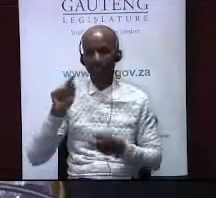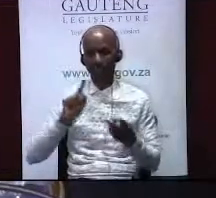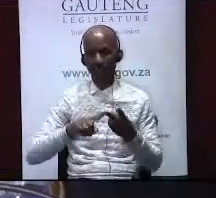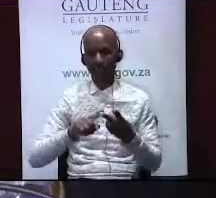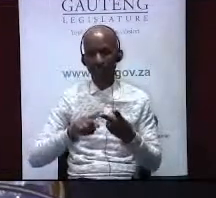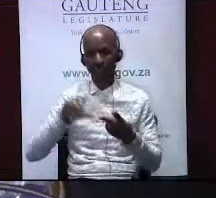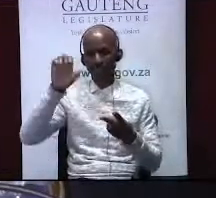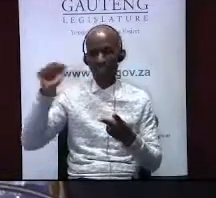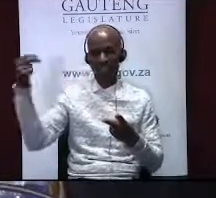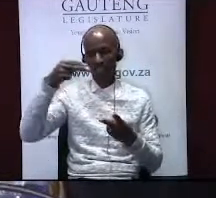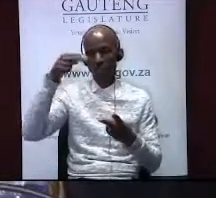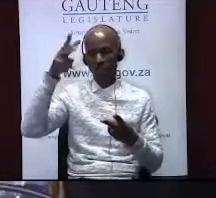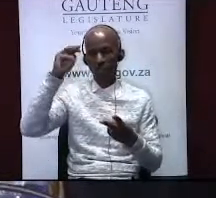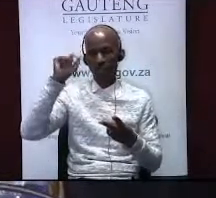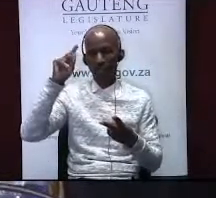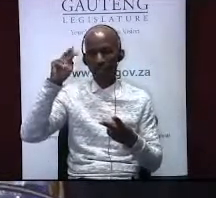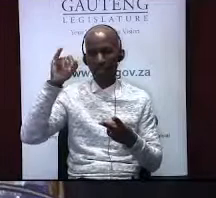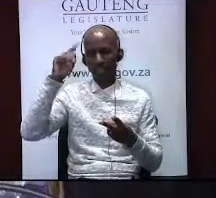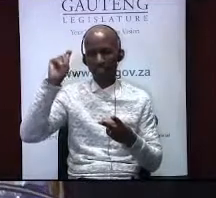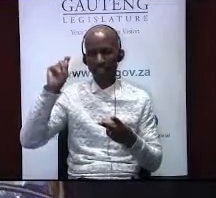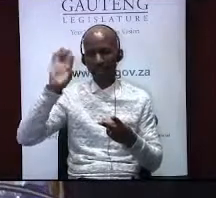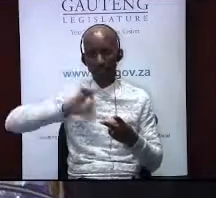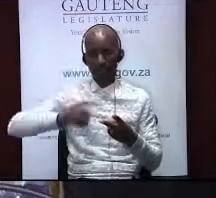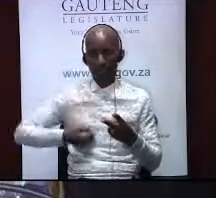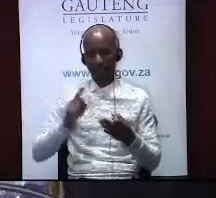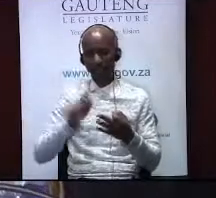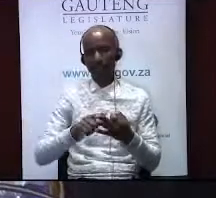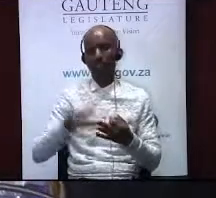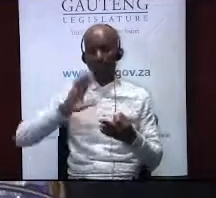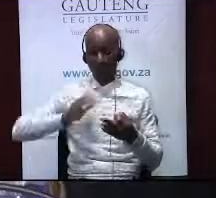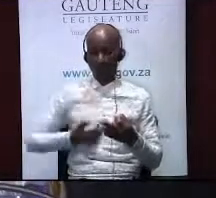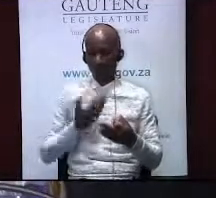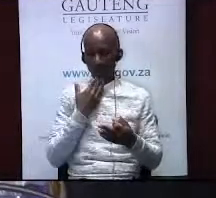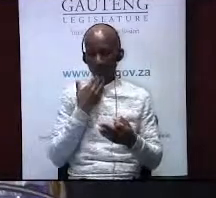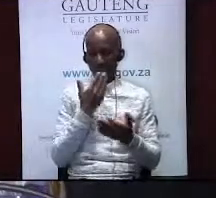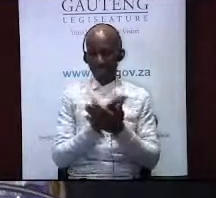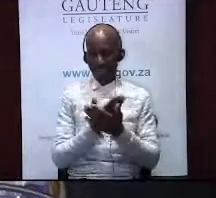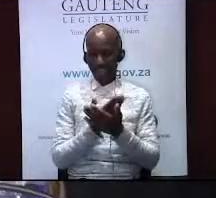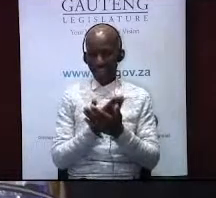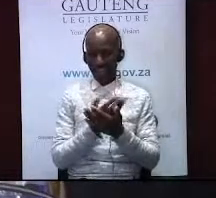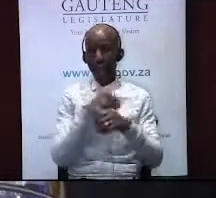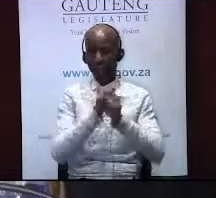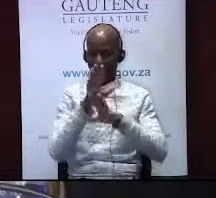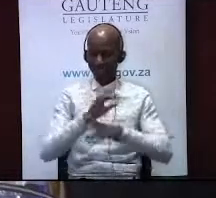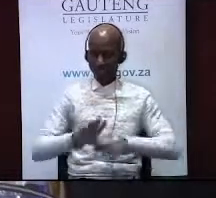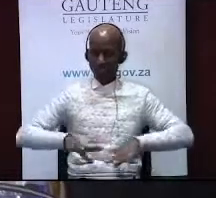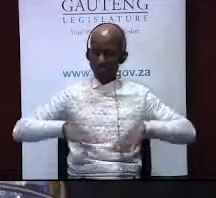both the Shunammite women, women who could acquire wealth.